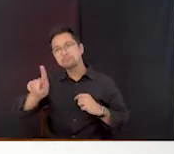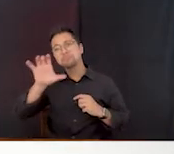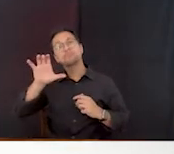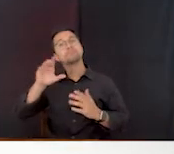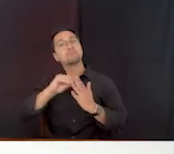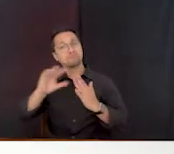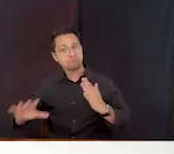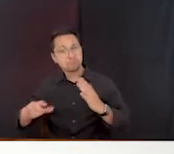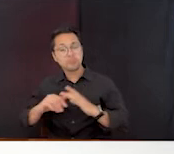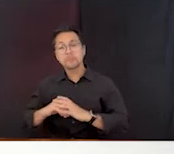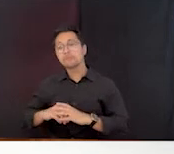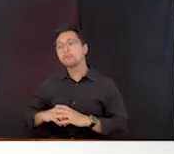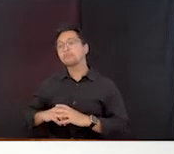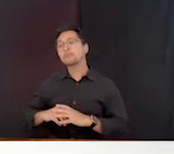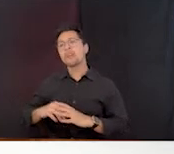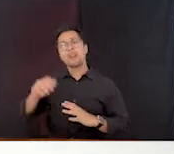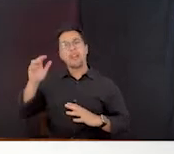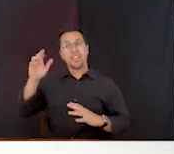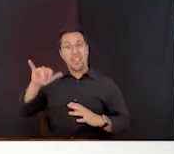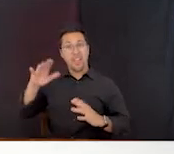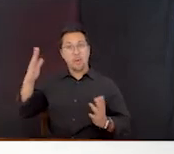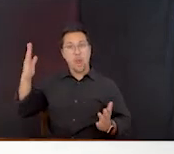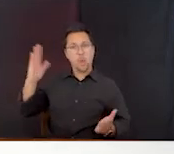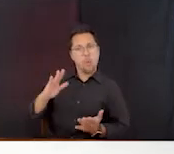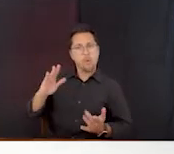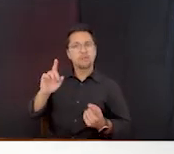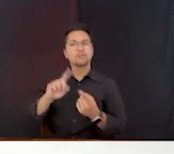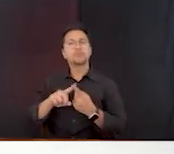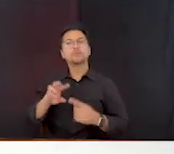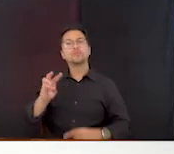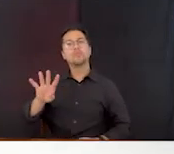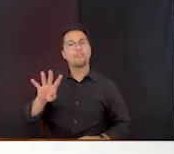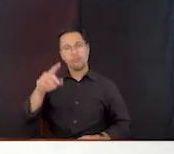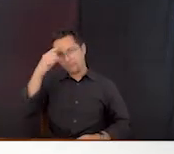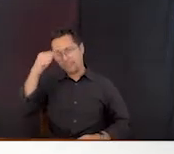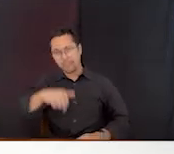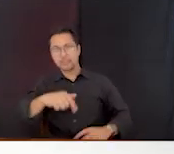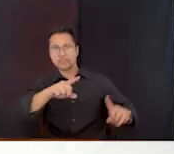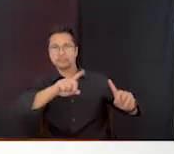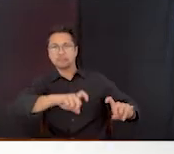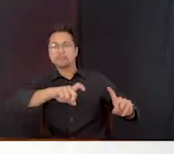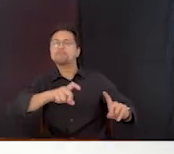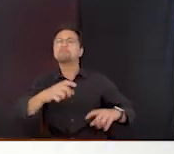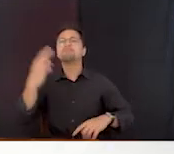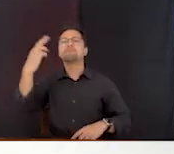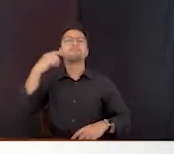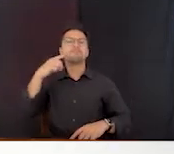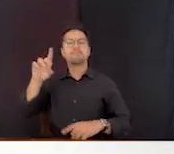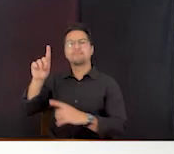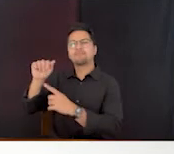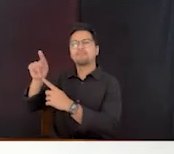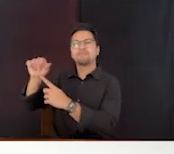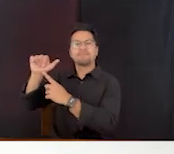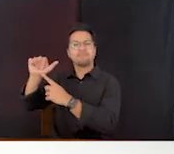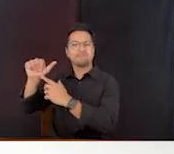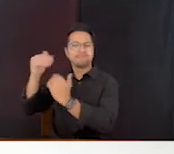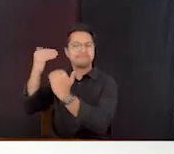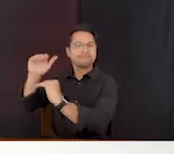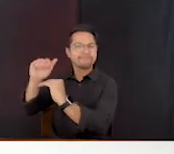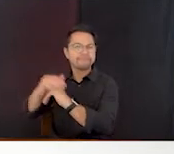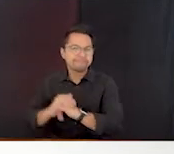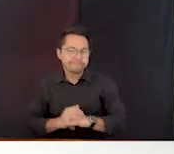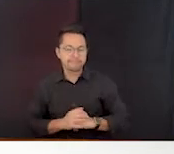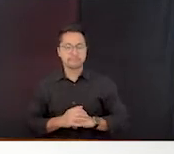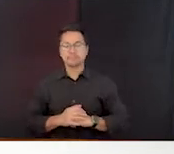So a little bit of info about our sample that I'm gonna share with you. So we had a total